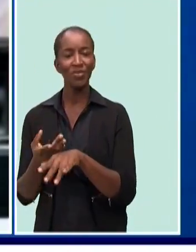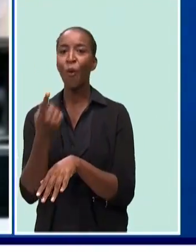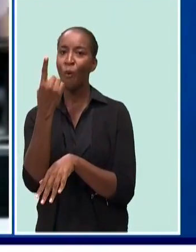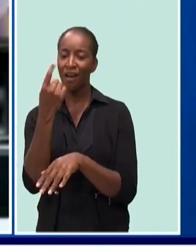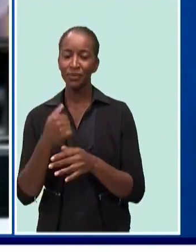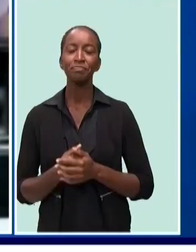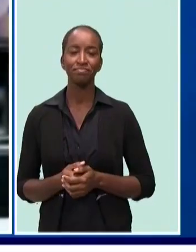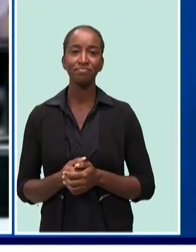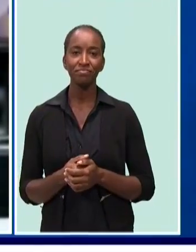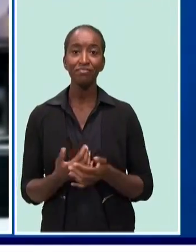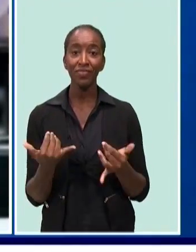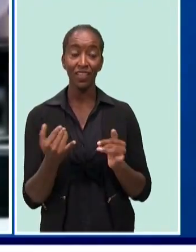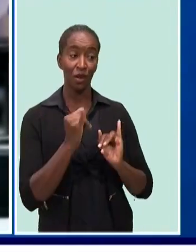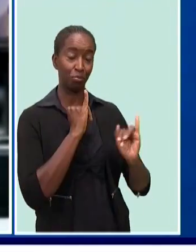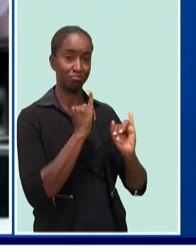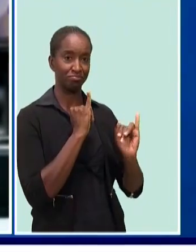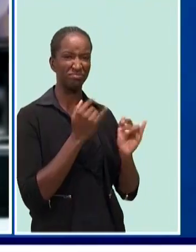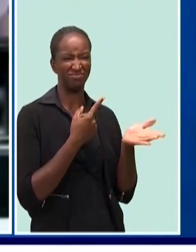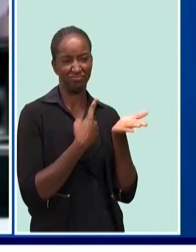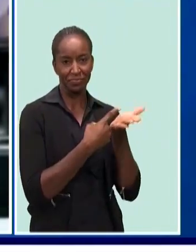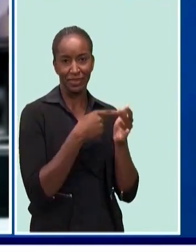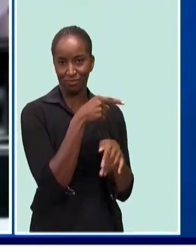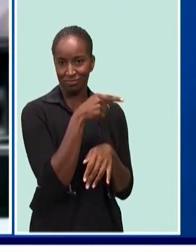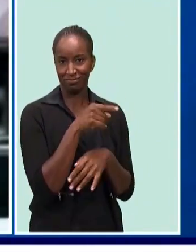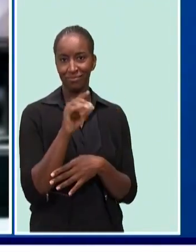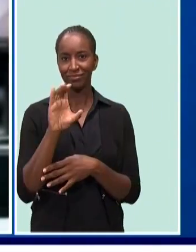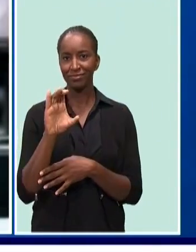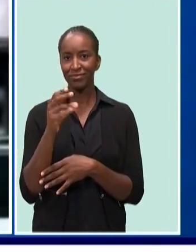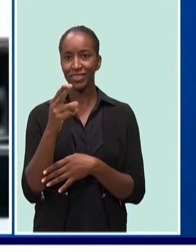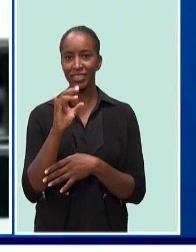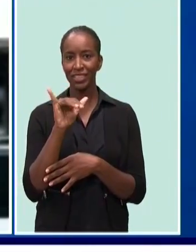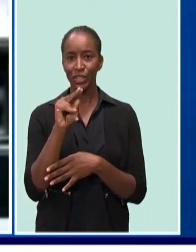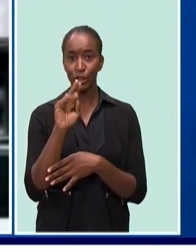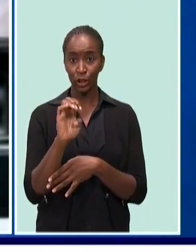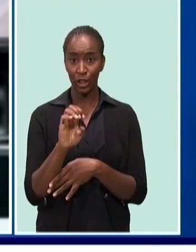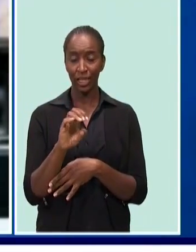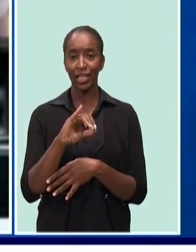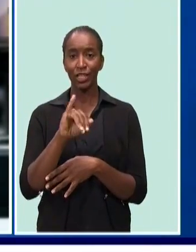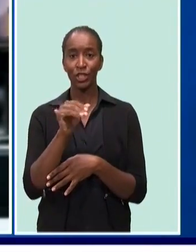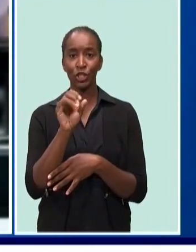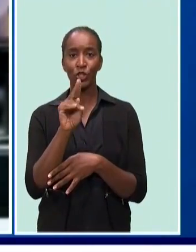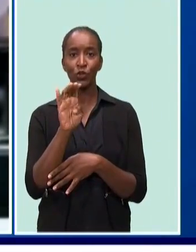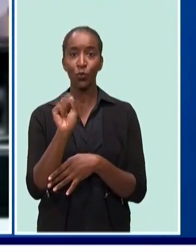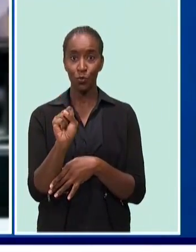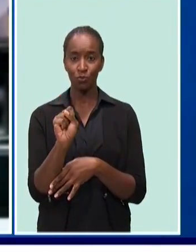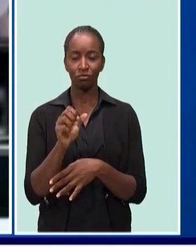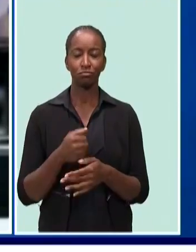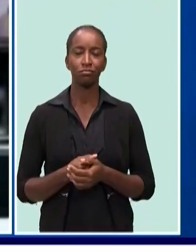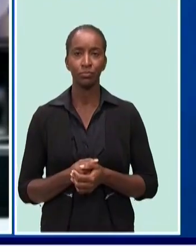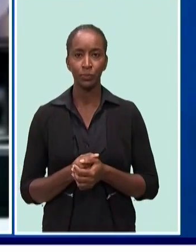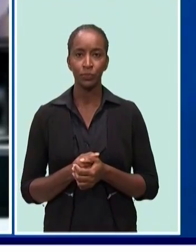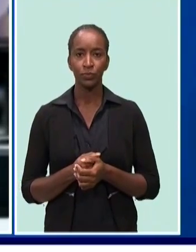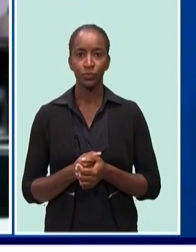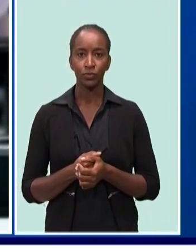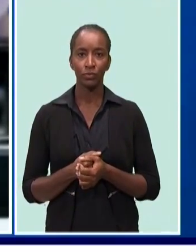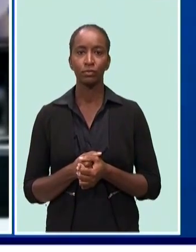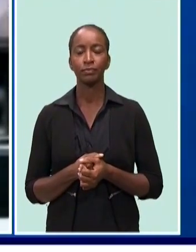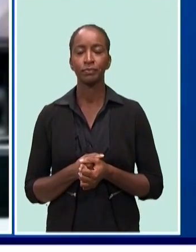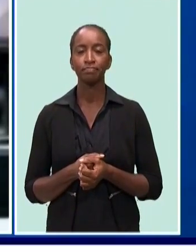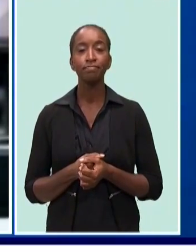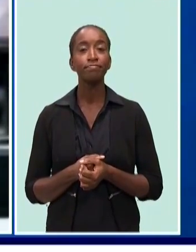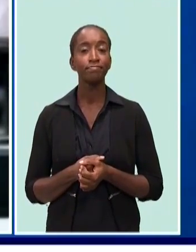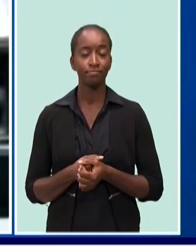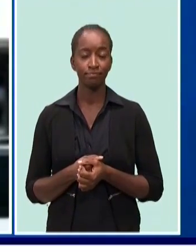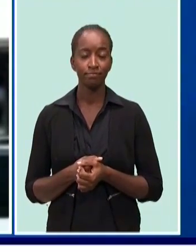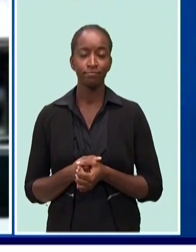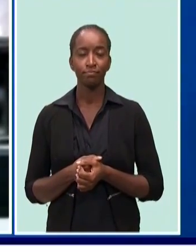Shane, I understand that you have gathered some crucial data that seems to point to some possible reasons for those big changes. Yes, that's